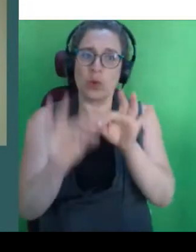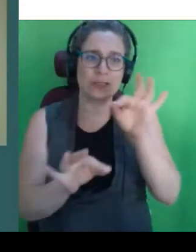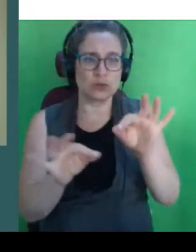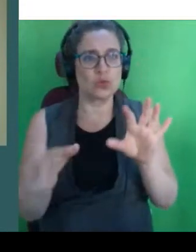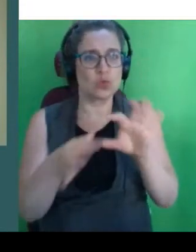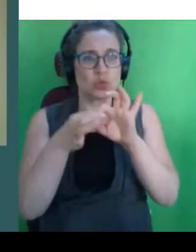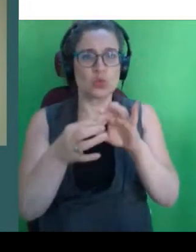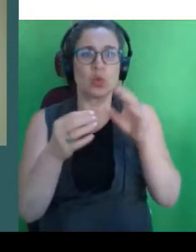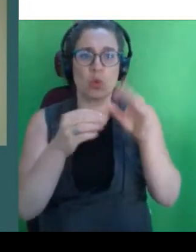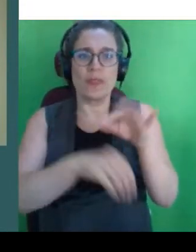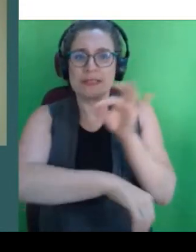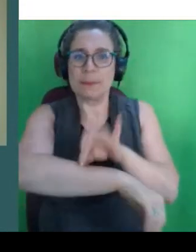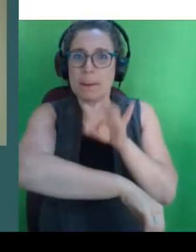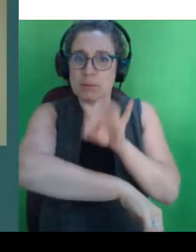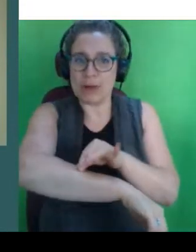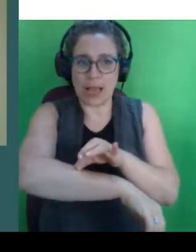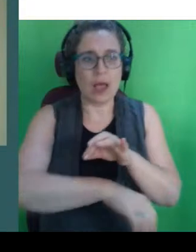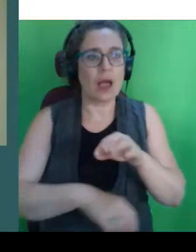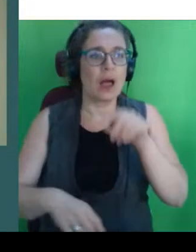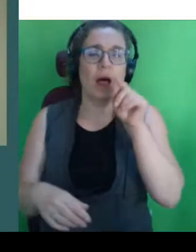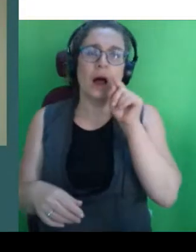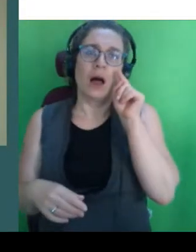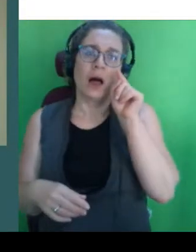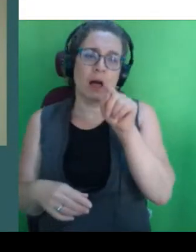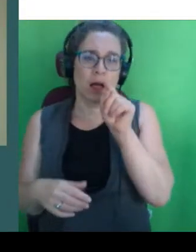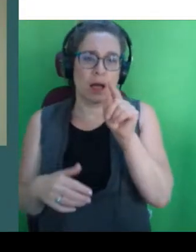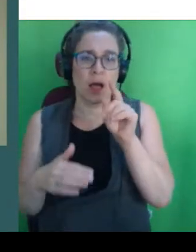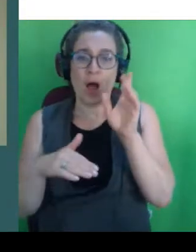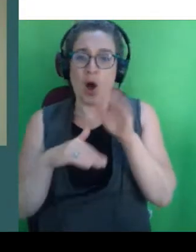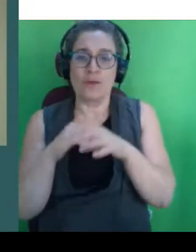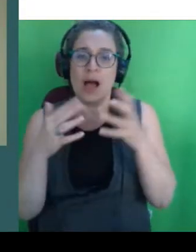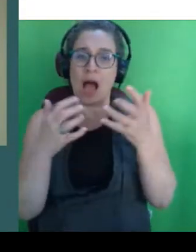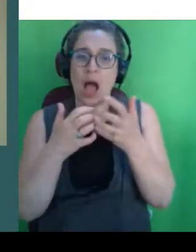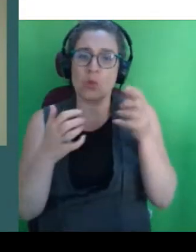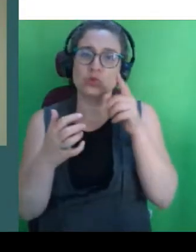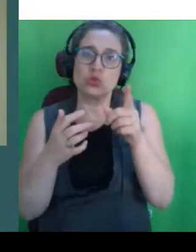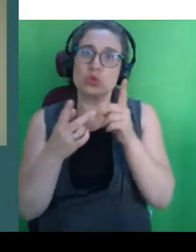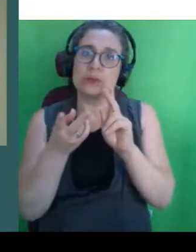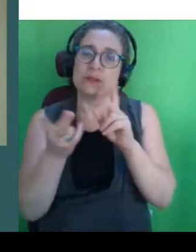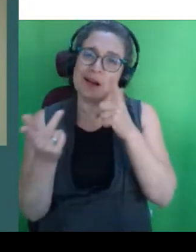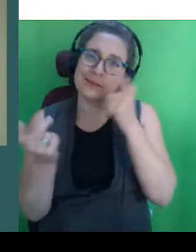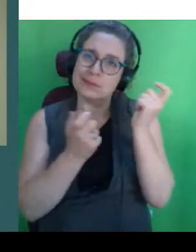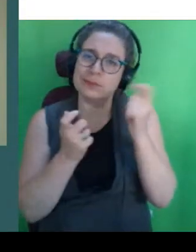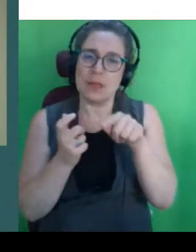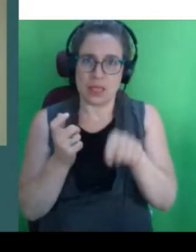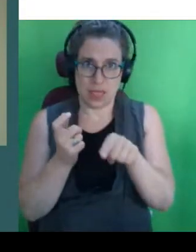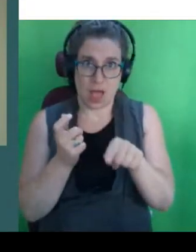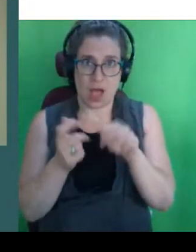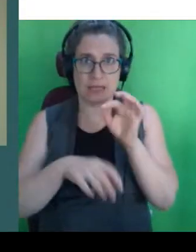testing and talking about kind of interpretation of the skin prick test. They're saying,